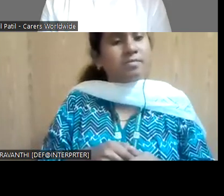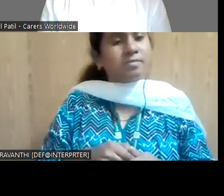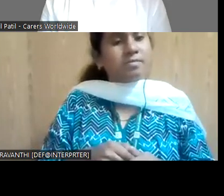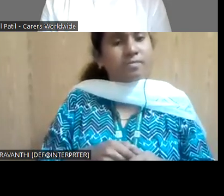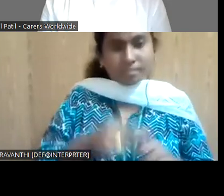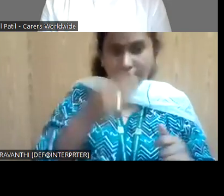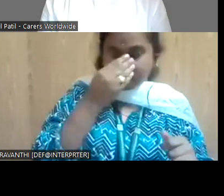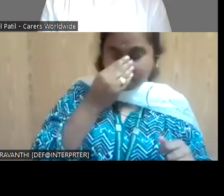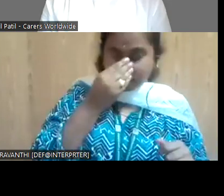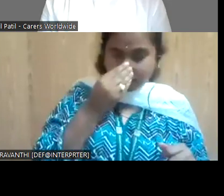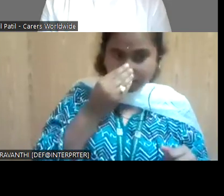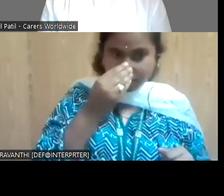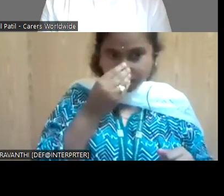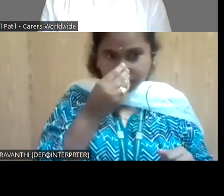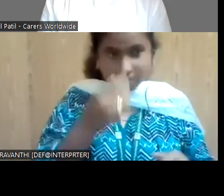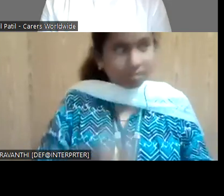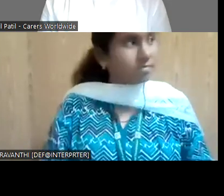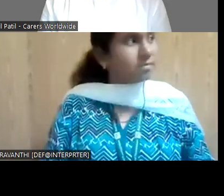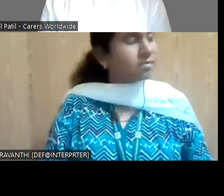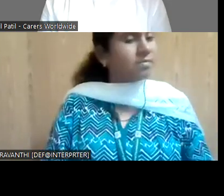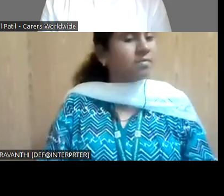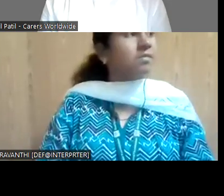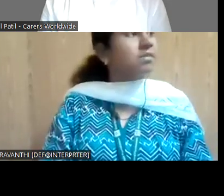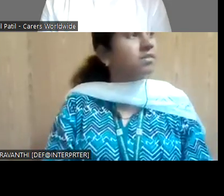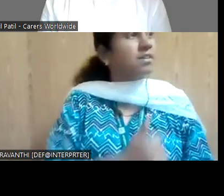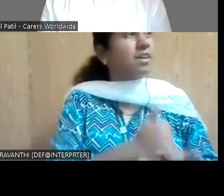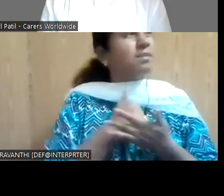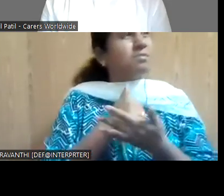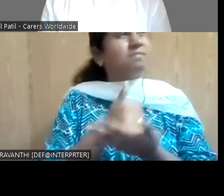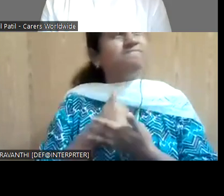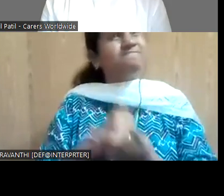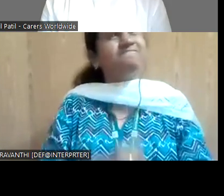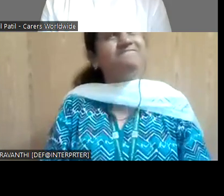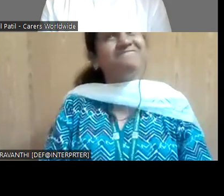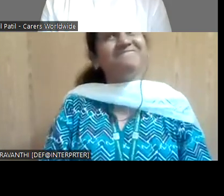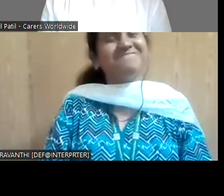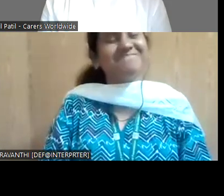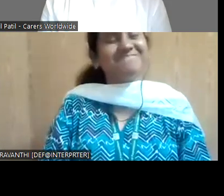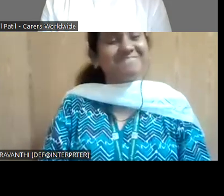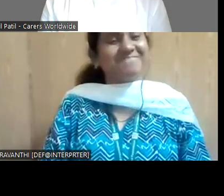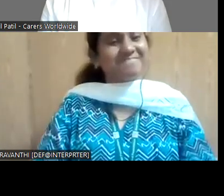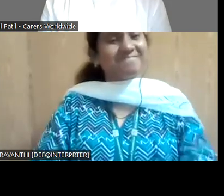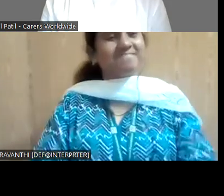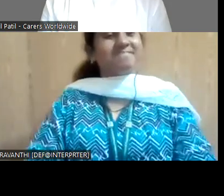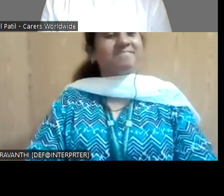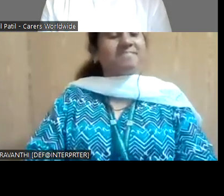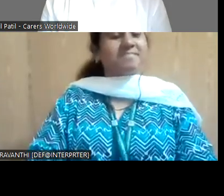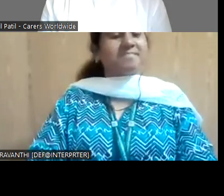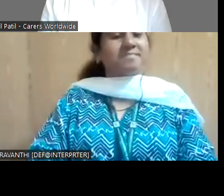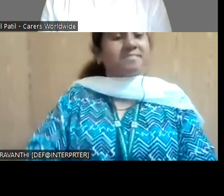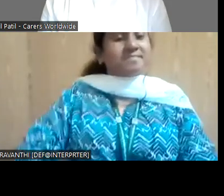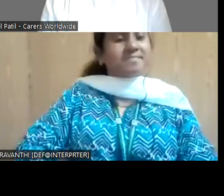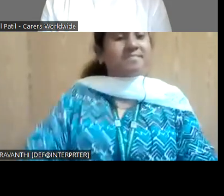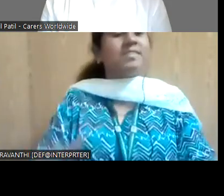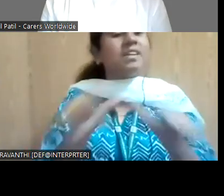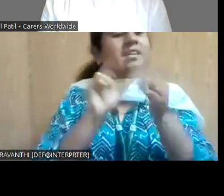Worldwide is doing tremendous work. And Anil, can you please share about the various